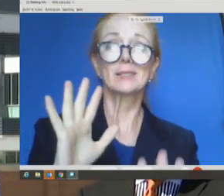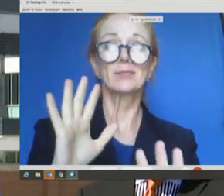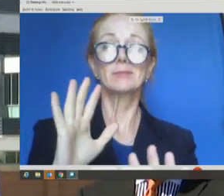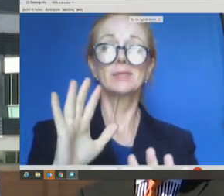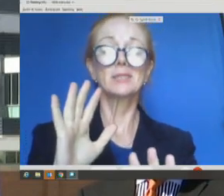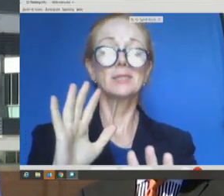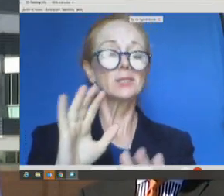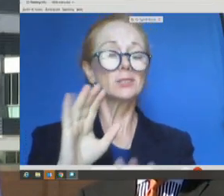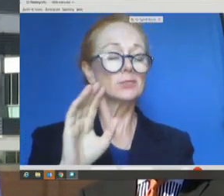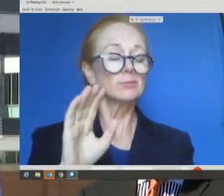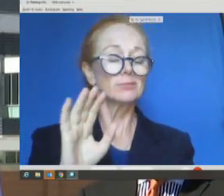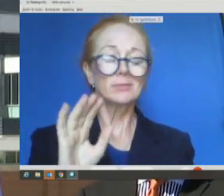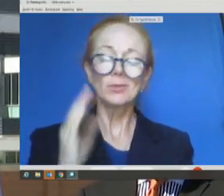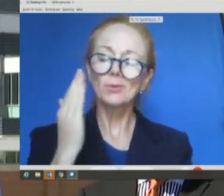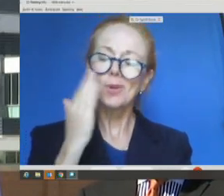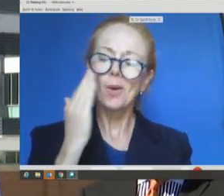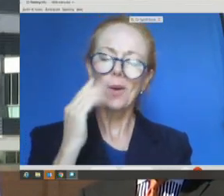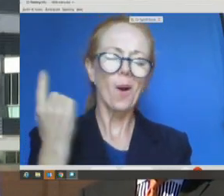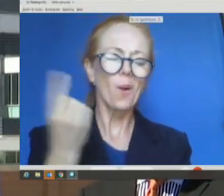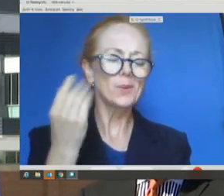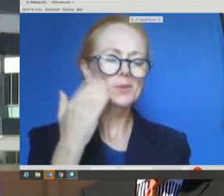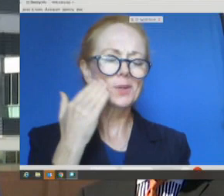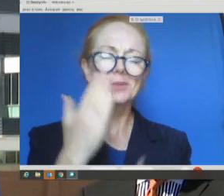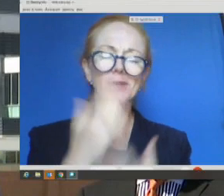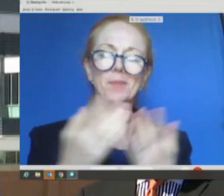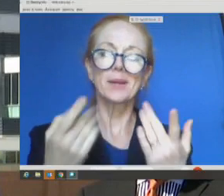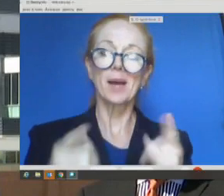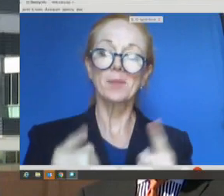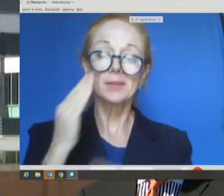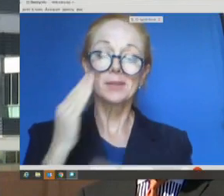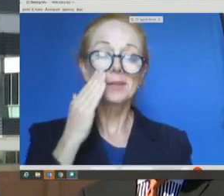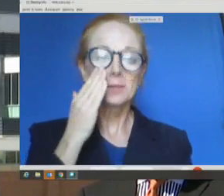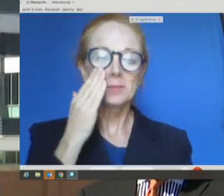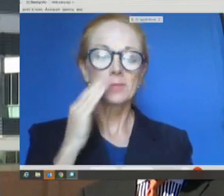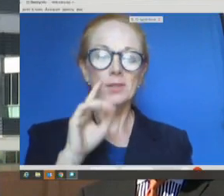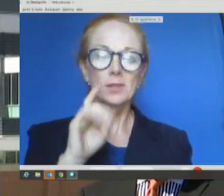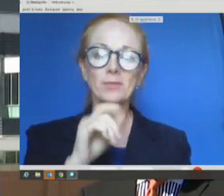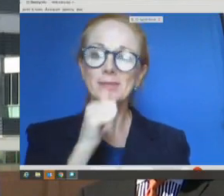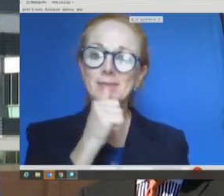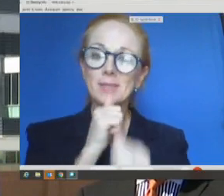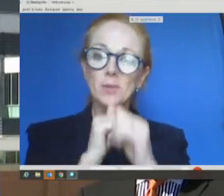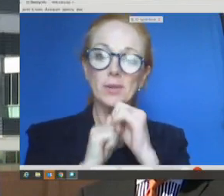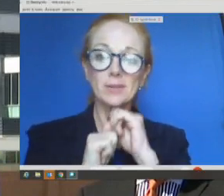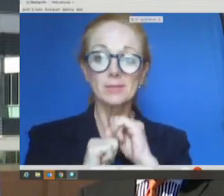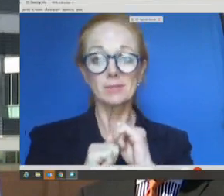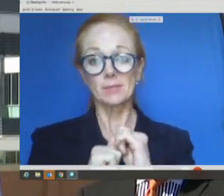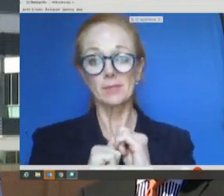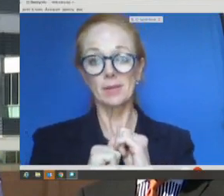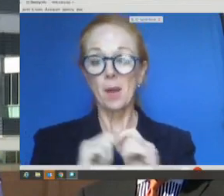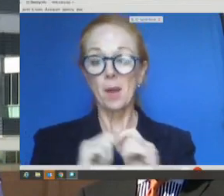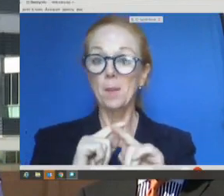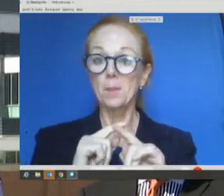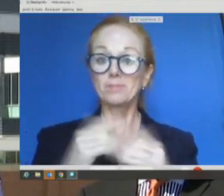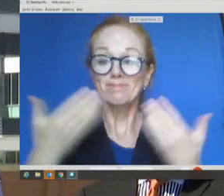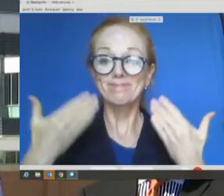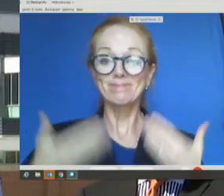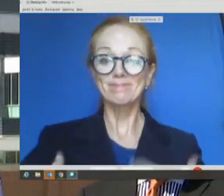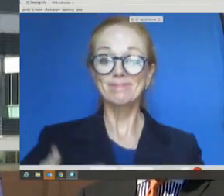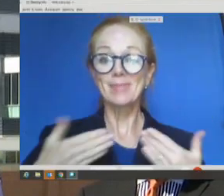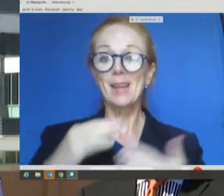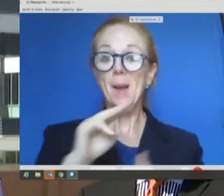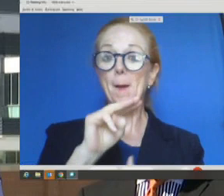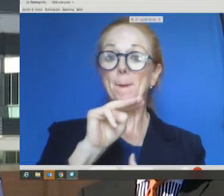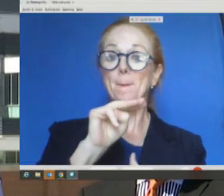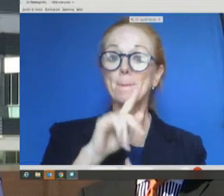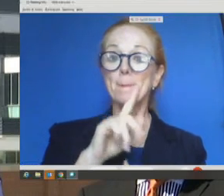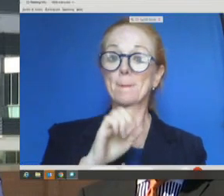always know when something has happened that you have to deal with it. But as mayor of a city like Charlotte, we